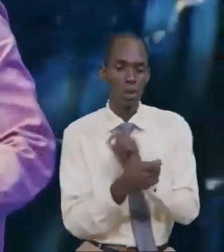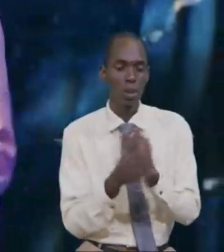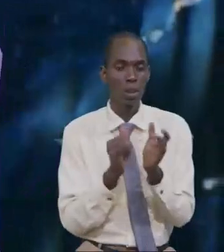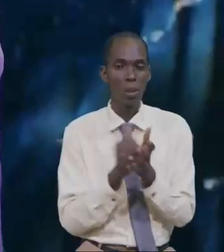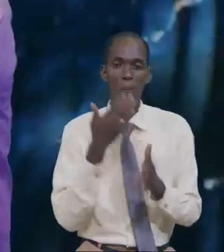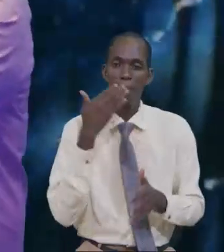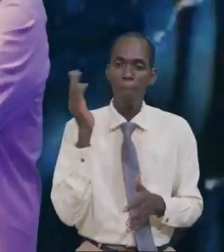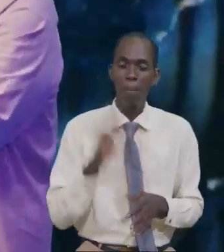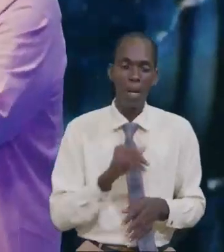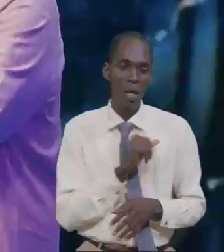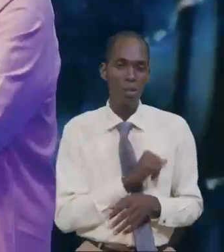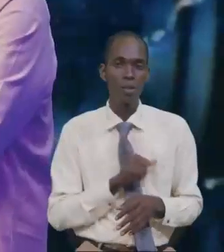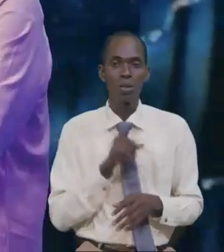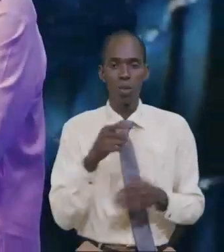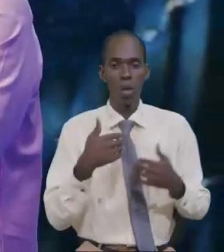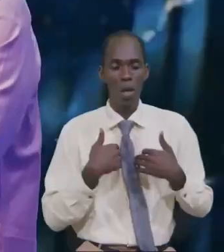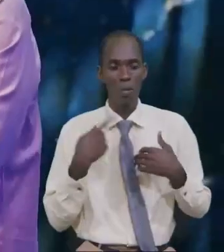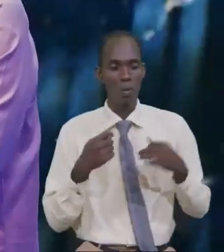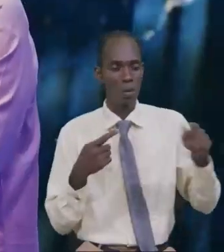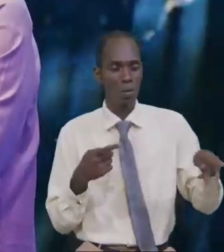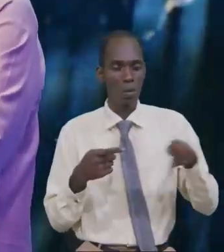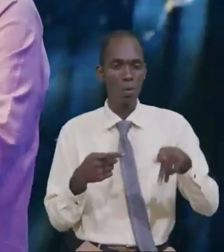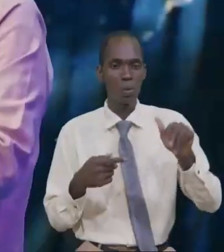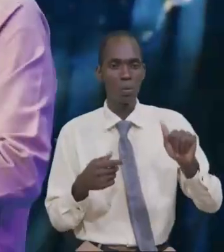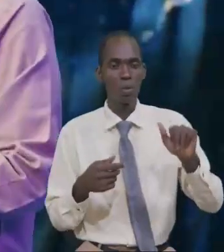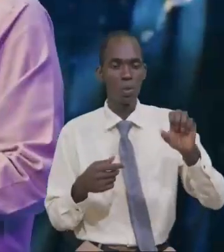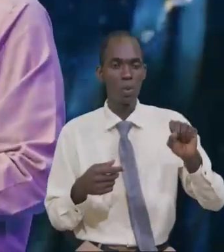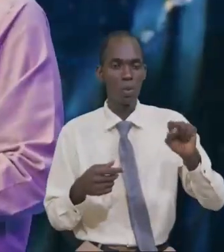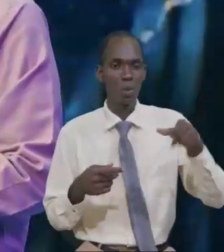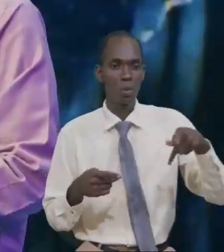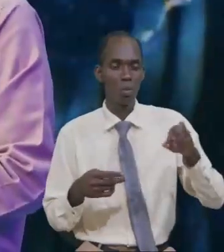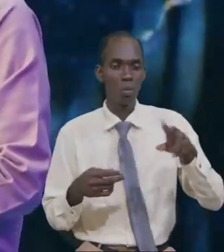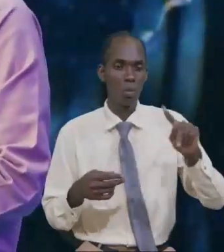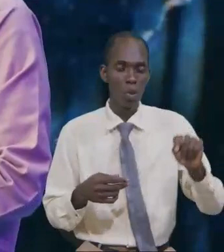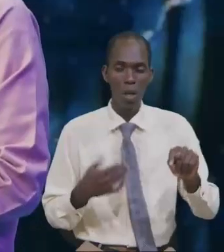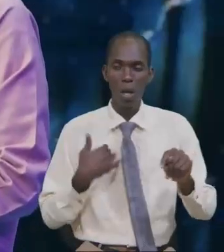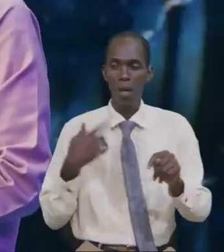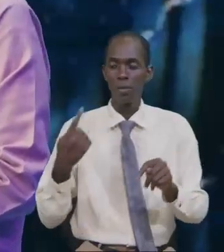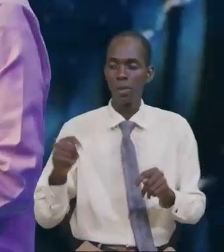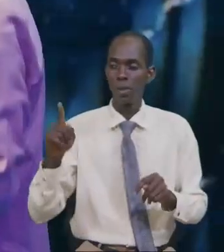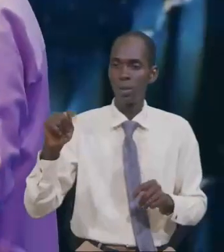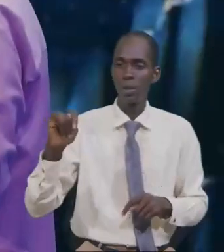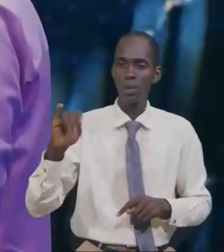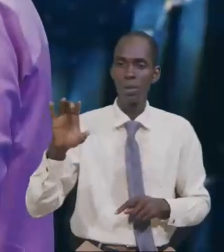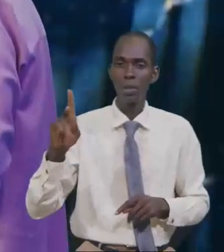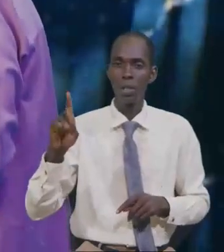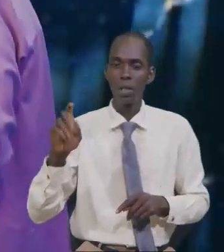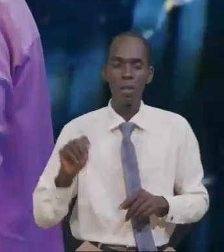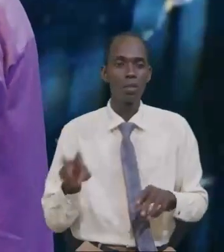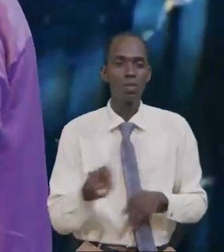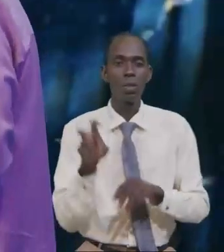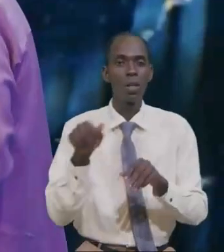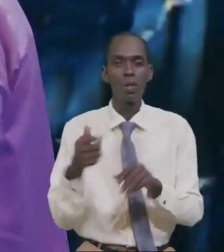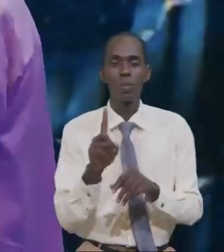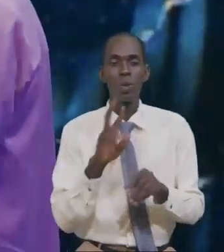want, you carry your bad attitude with you. And bad attitude does not bear